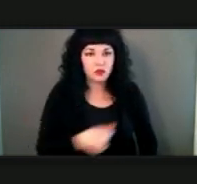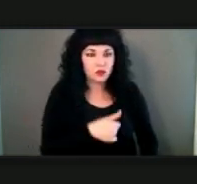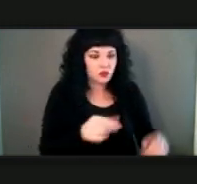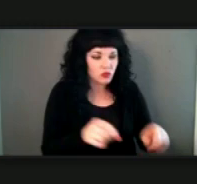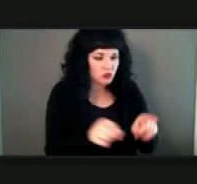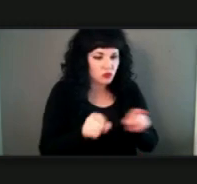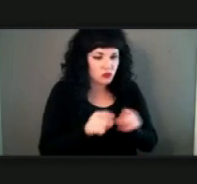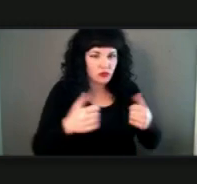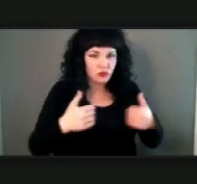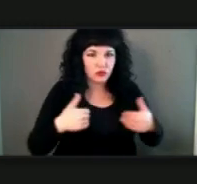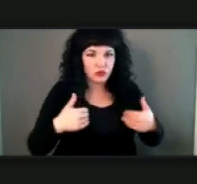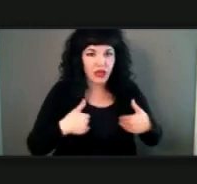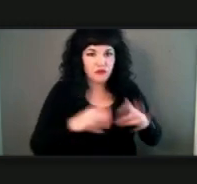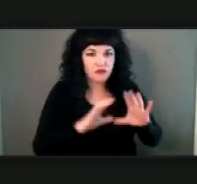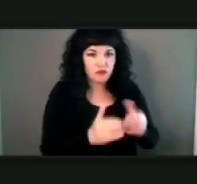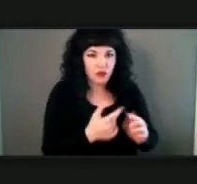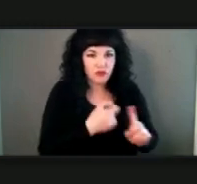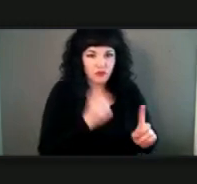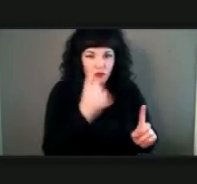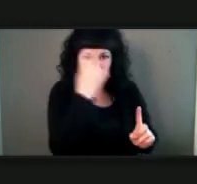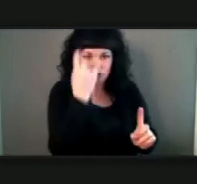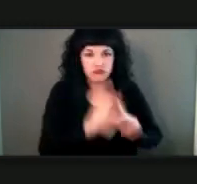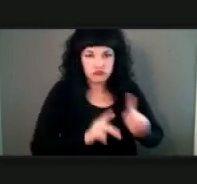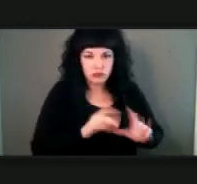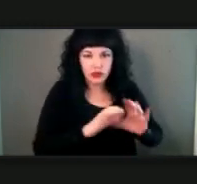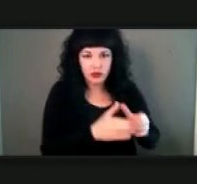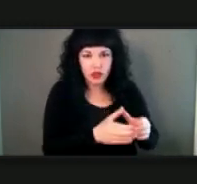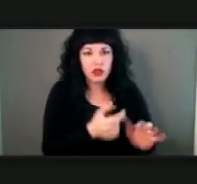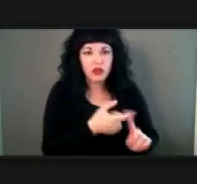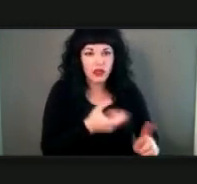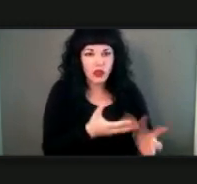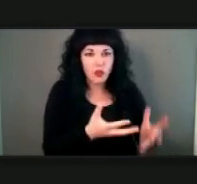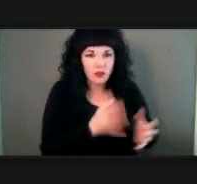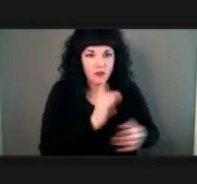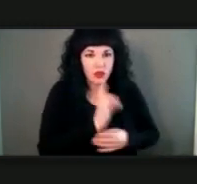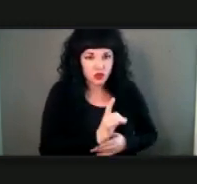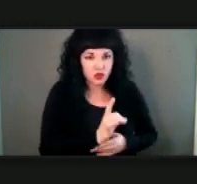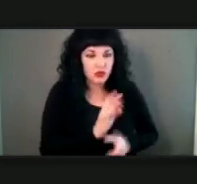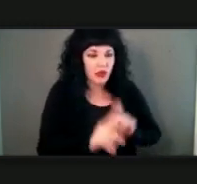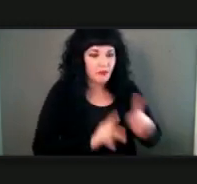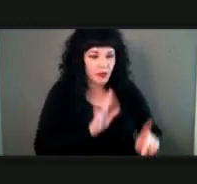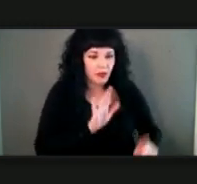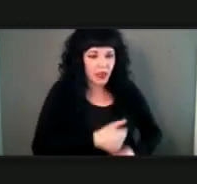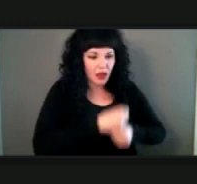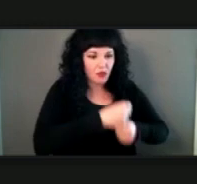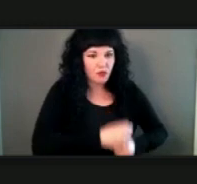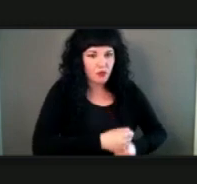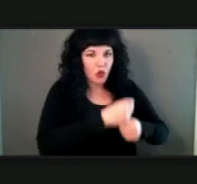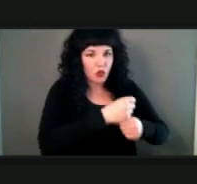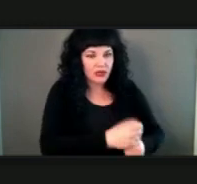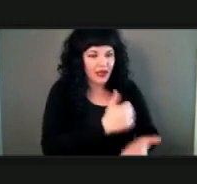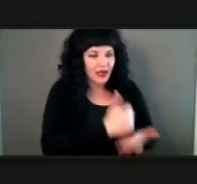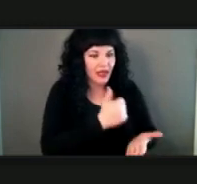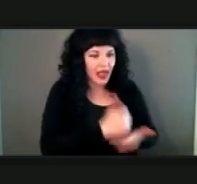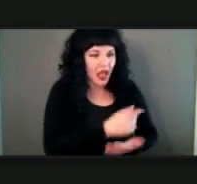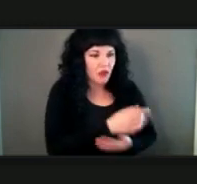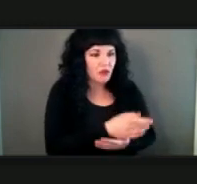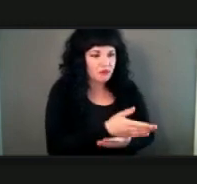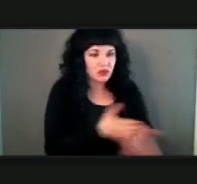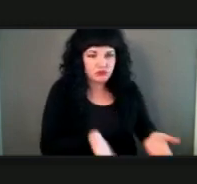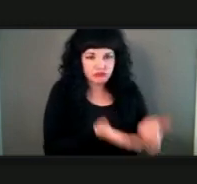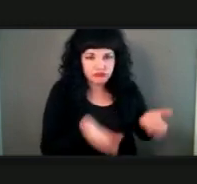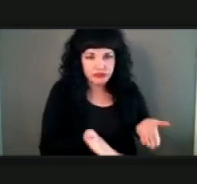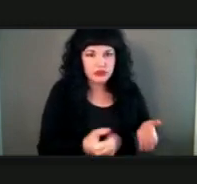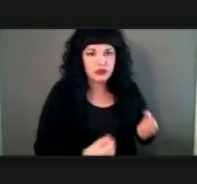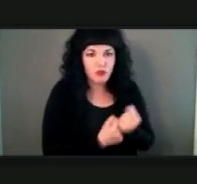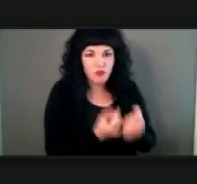Detroit, who represents and wants to make sure that individuals that are protesting are able to be heard. Again, I apologize for the missing of my face, but